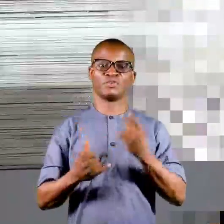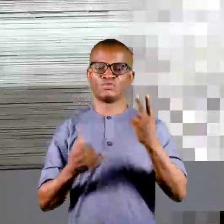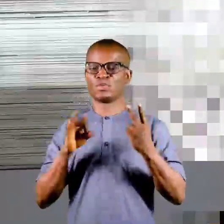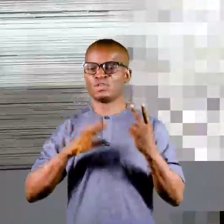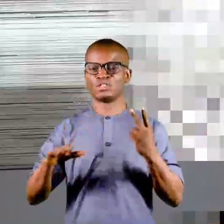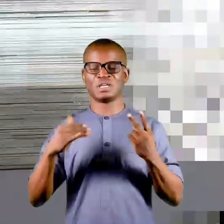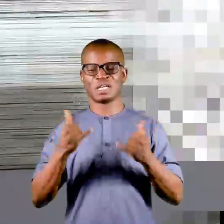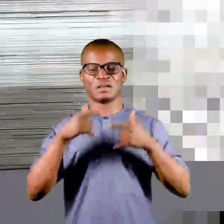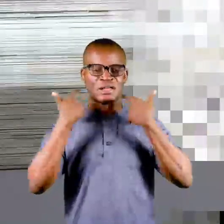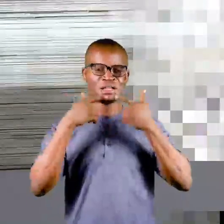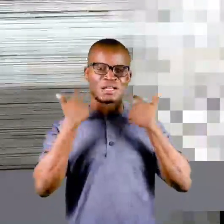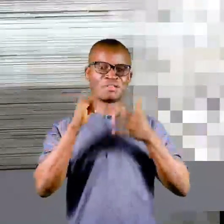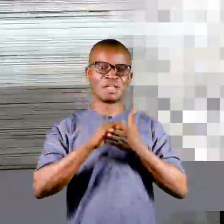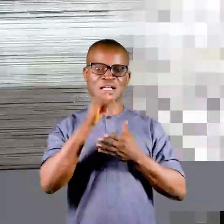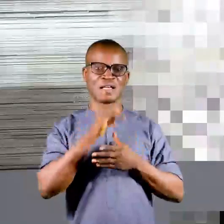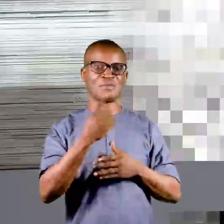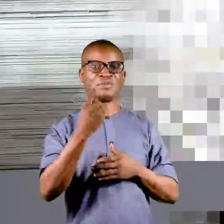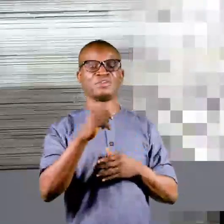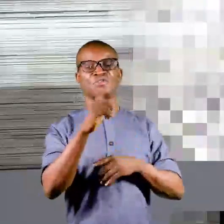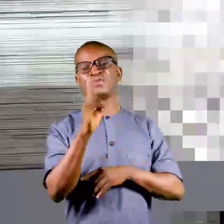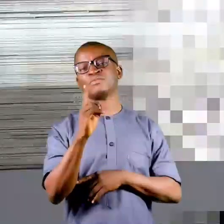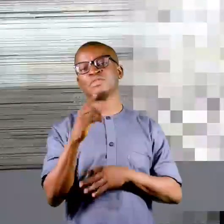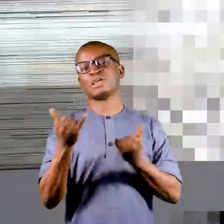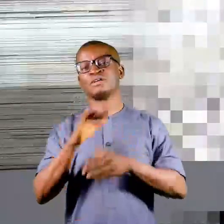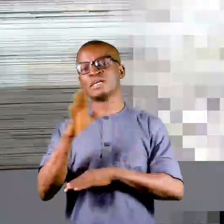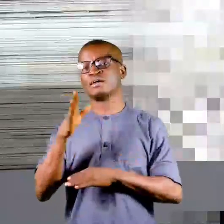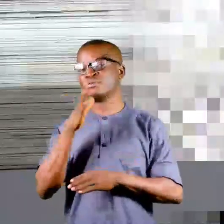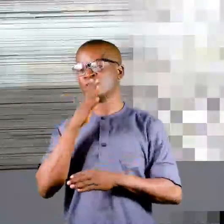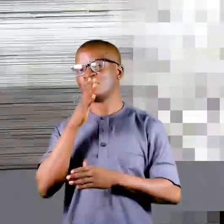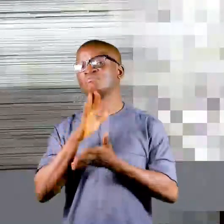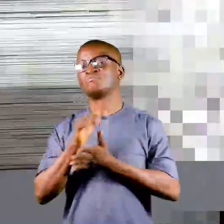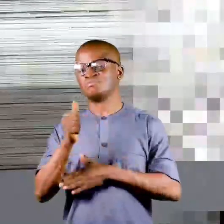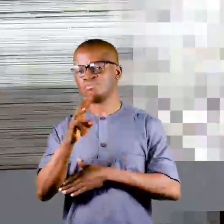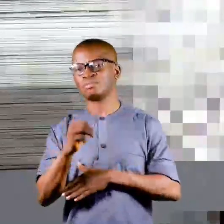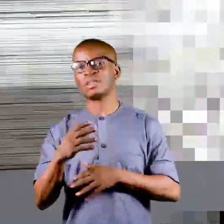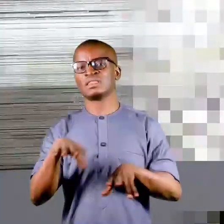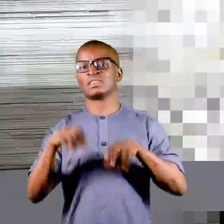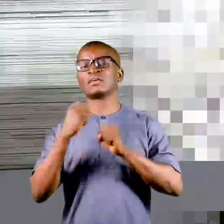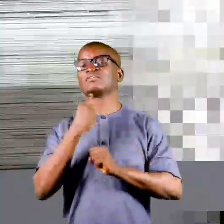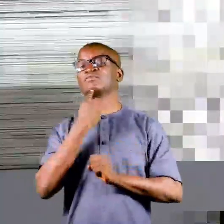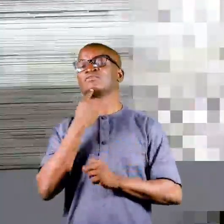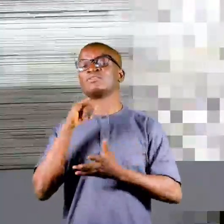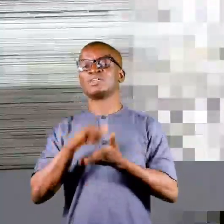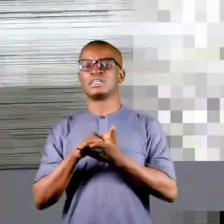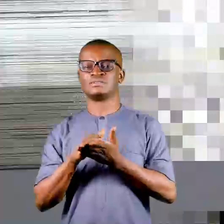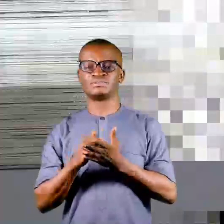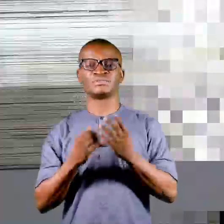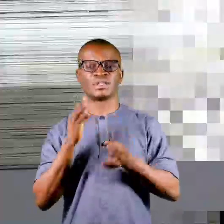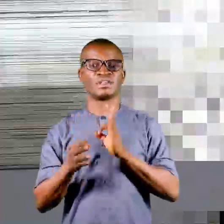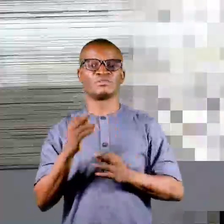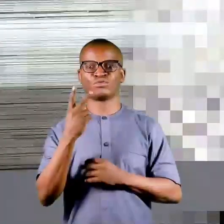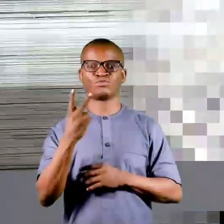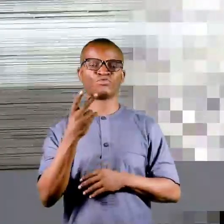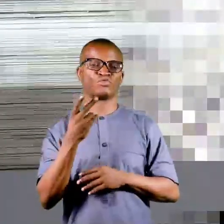of them was laughing that I'm the one. Mommy, their mother too laugh, but then my mother now take it serious that if the